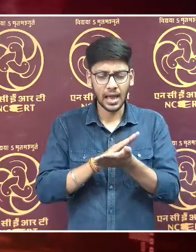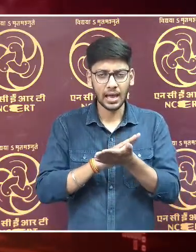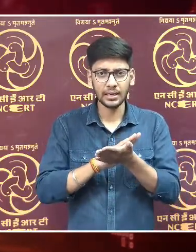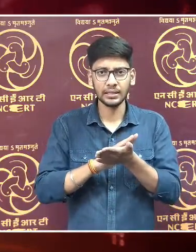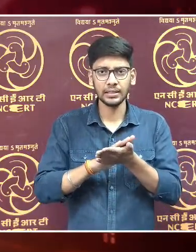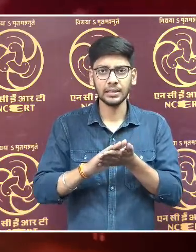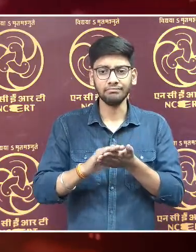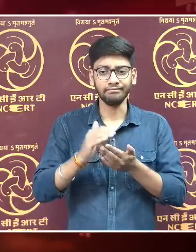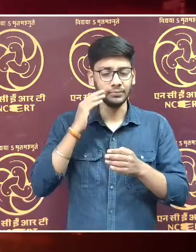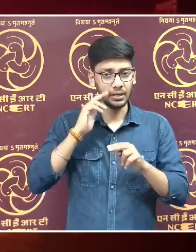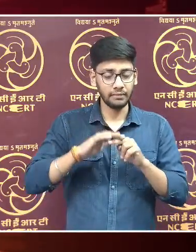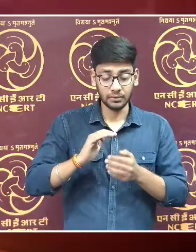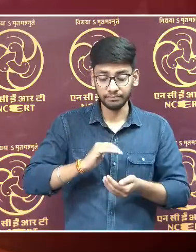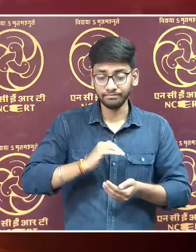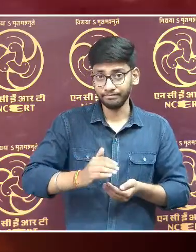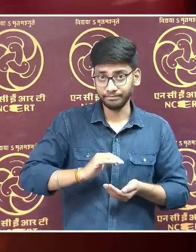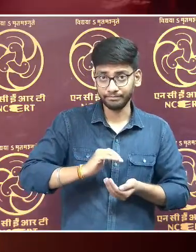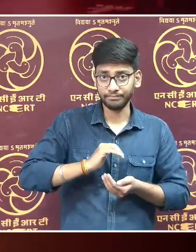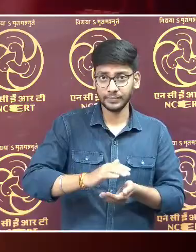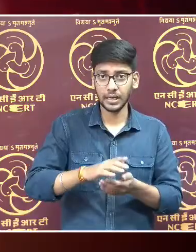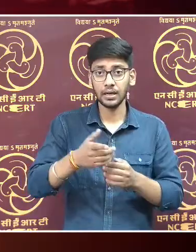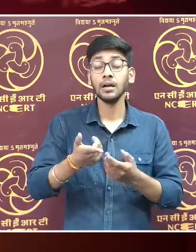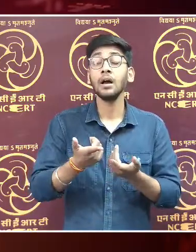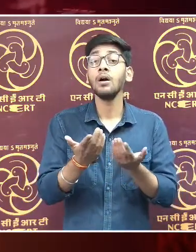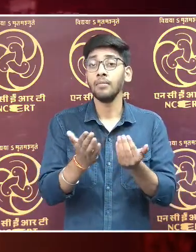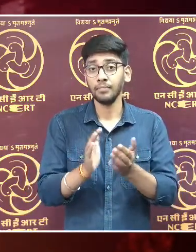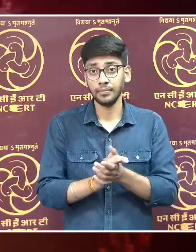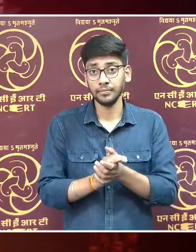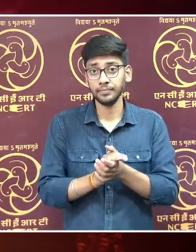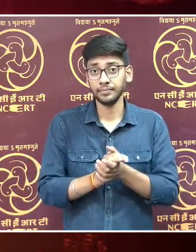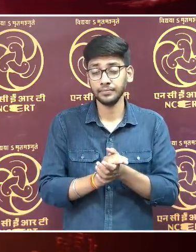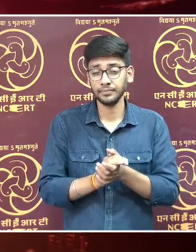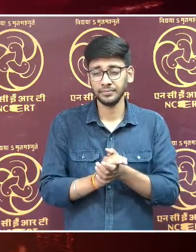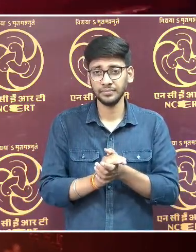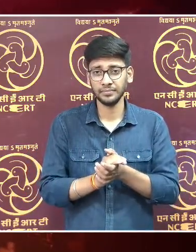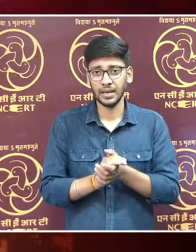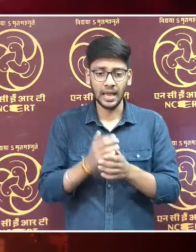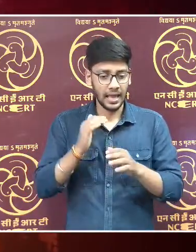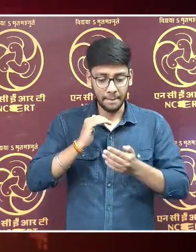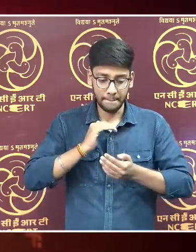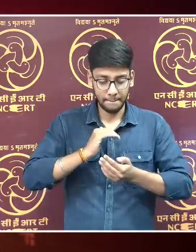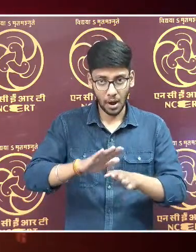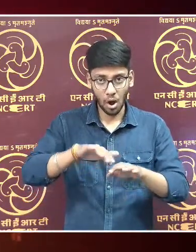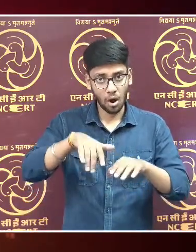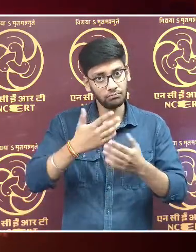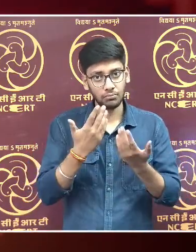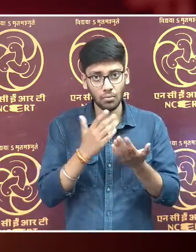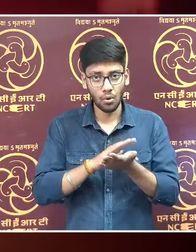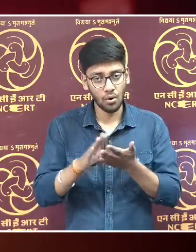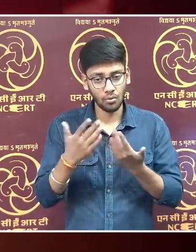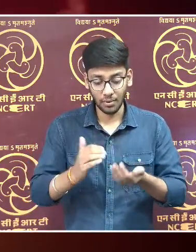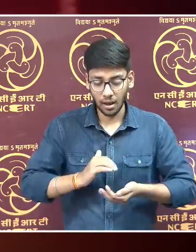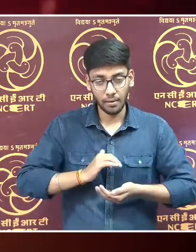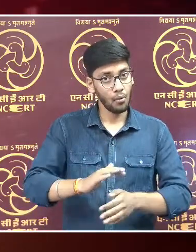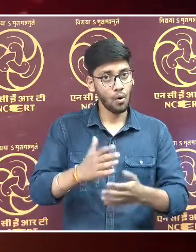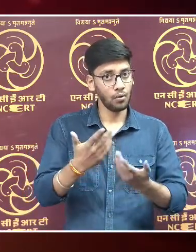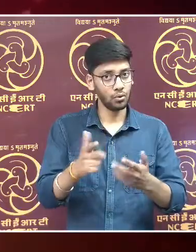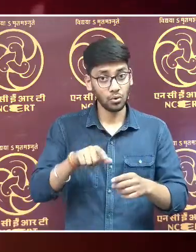the child is born? Yes, ma'am. That is what, though we get to know the child can